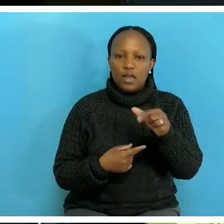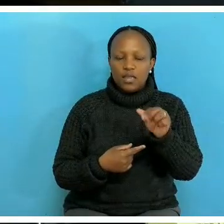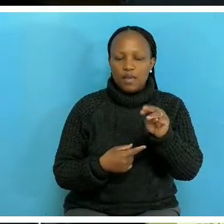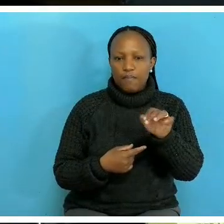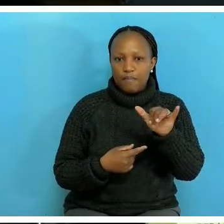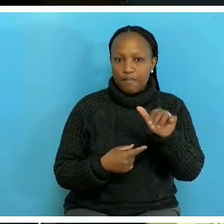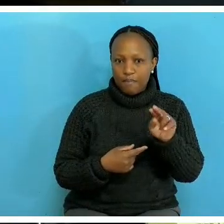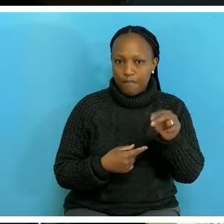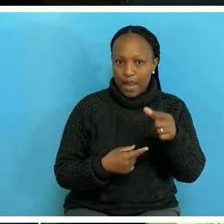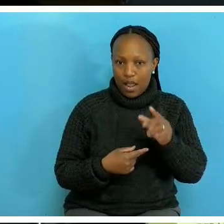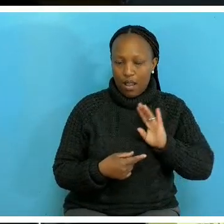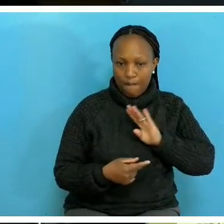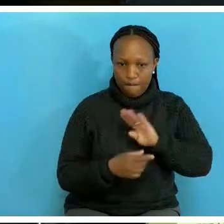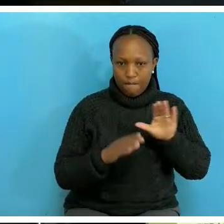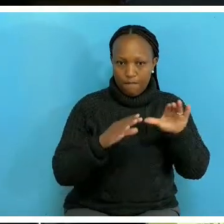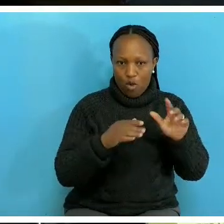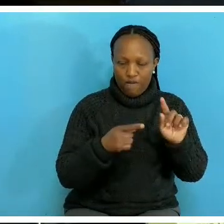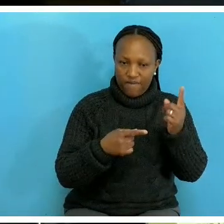much.